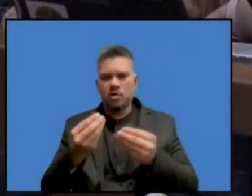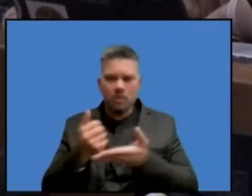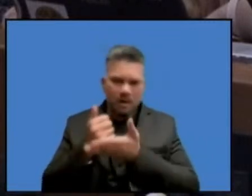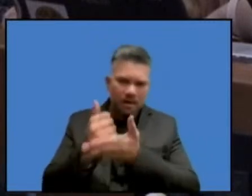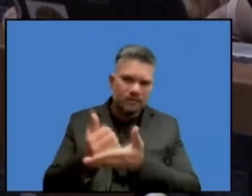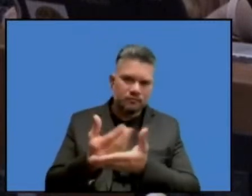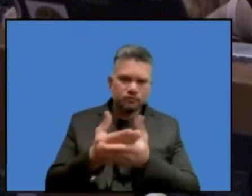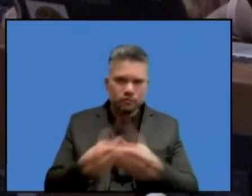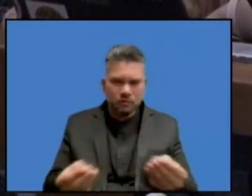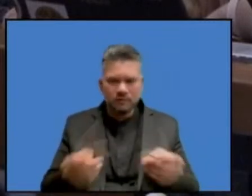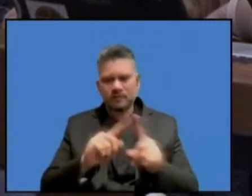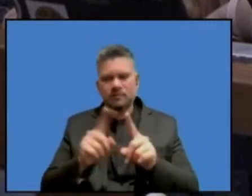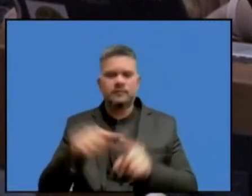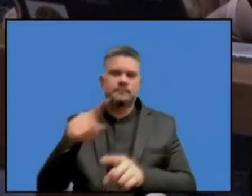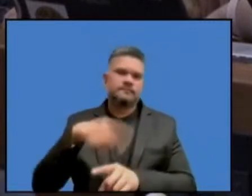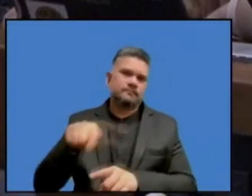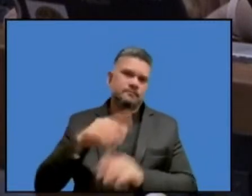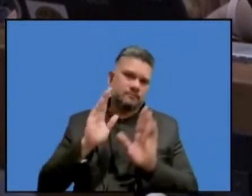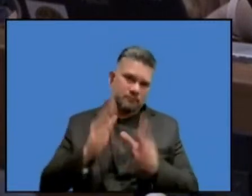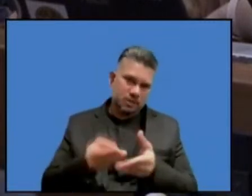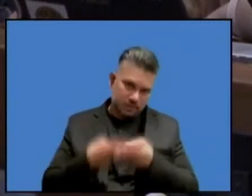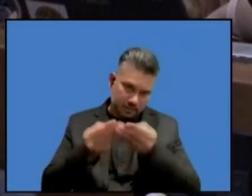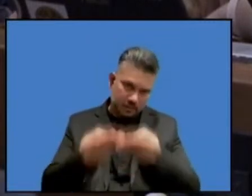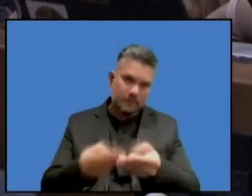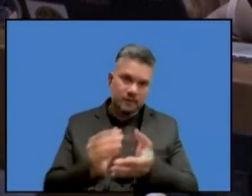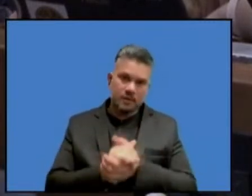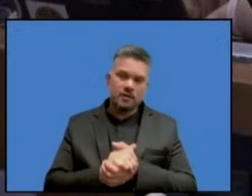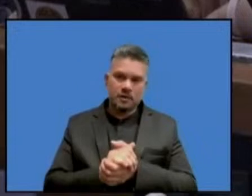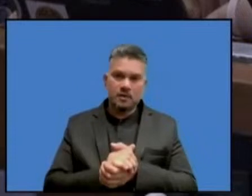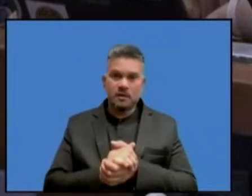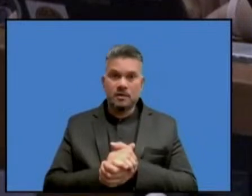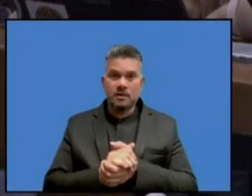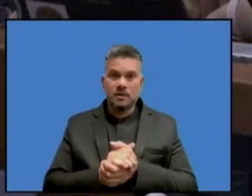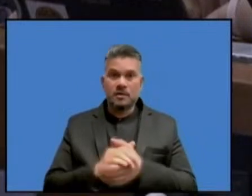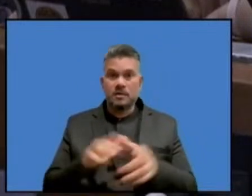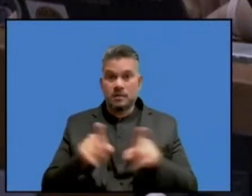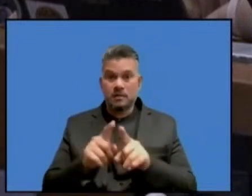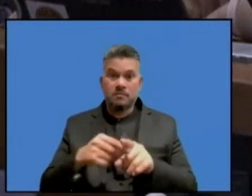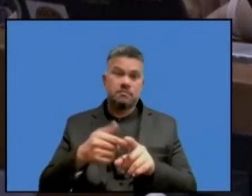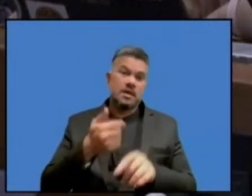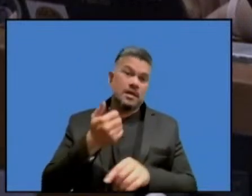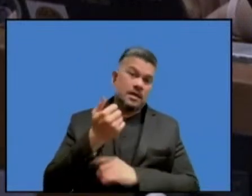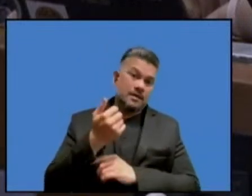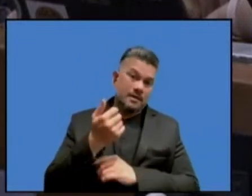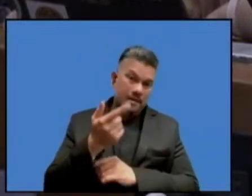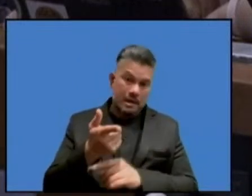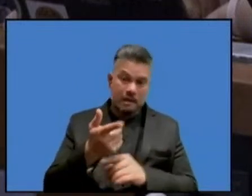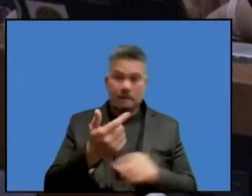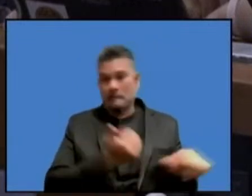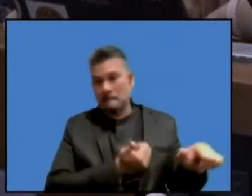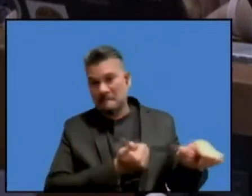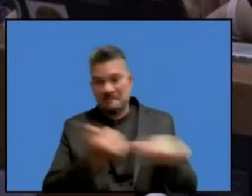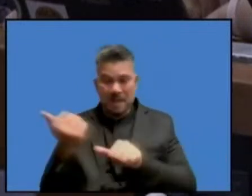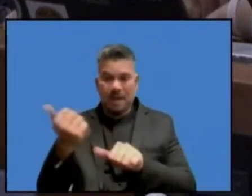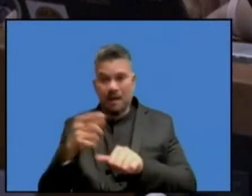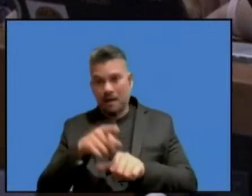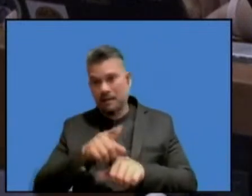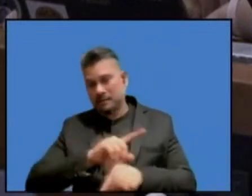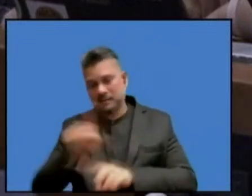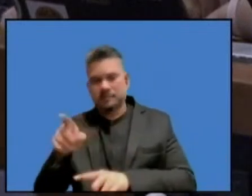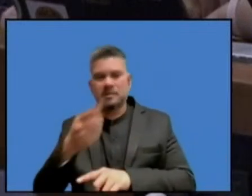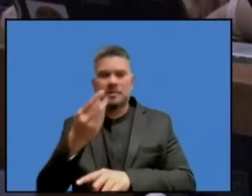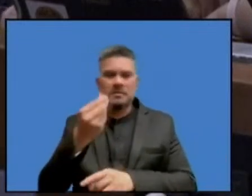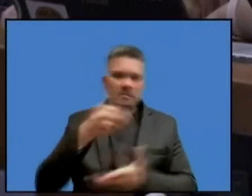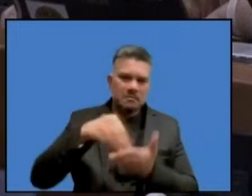coverage for repatriation costs which are often charged by the state to migrants in irregular